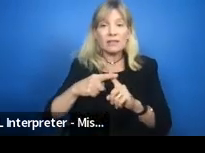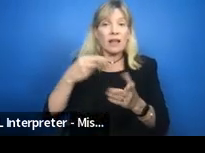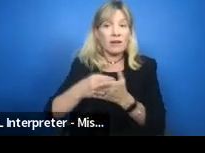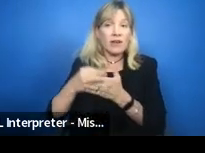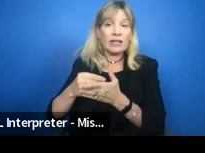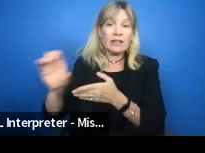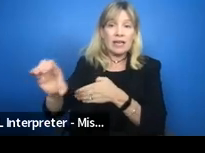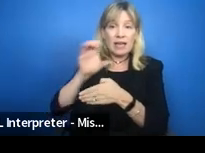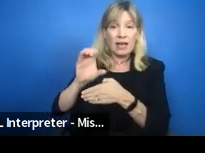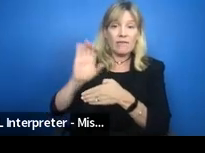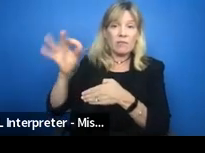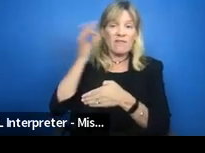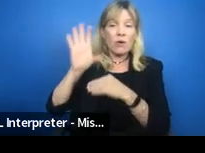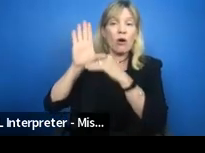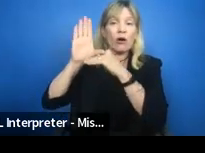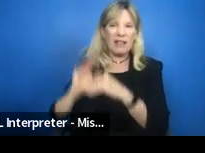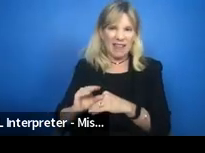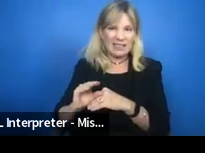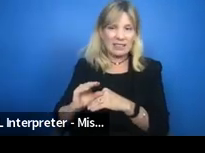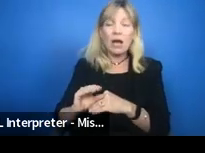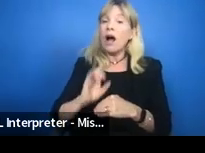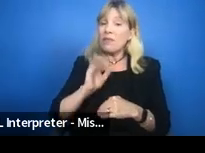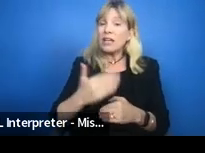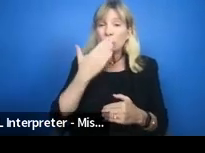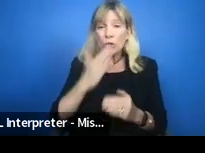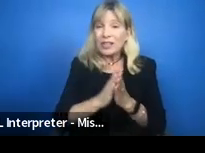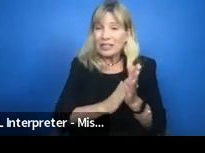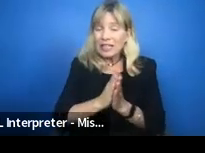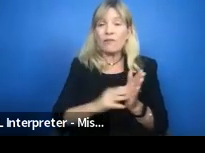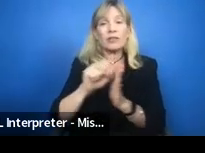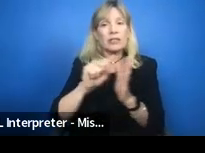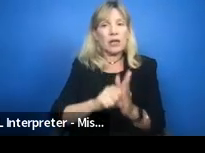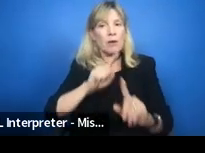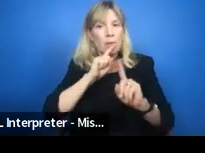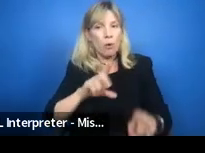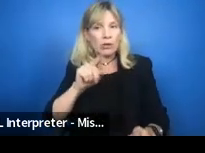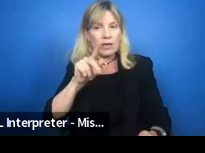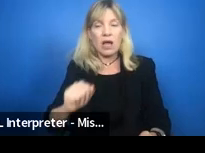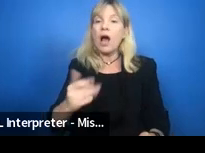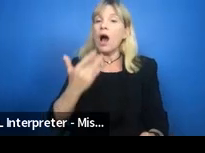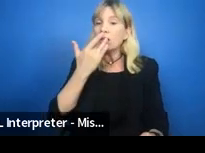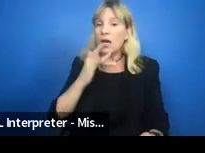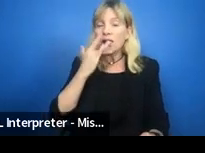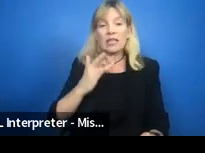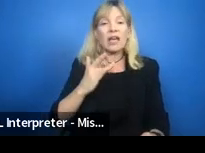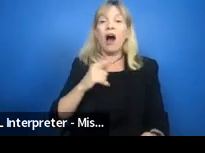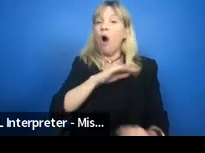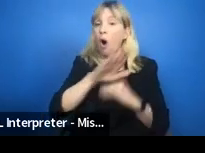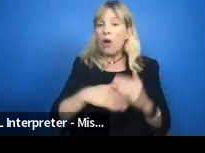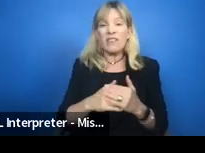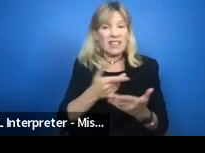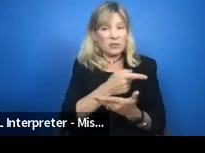So, good incentives for the states to report data there. And luckily, all of this data is going to be made publicly